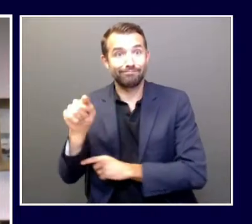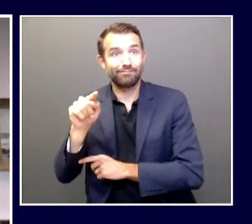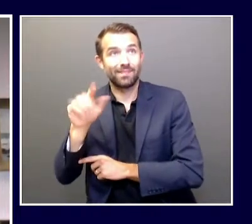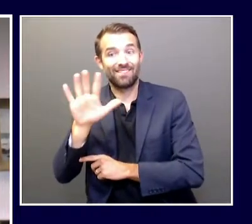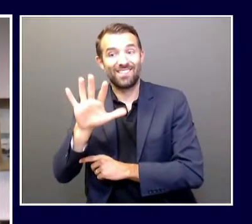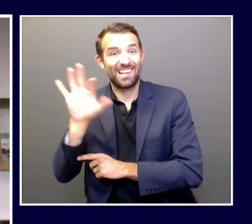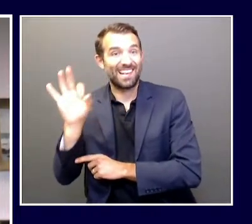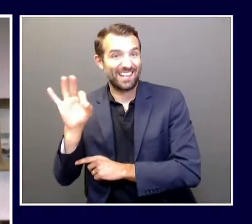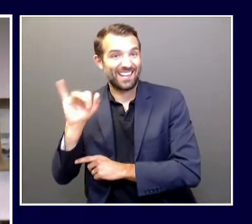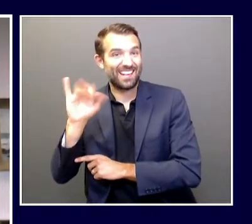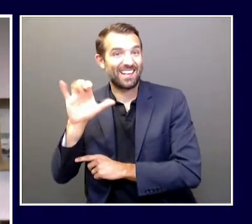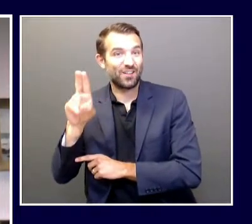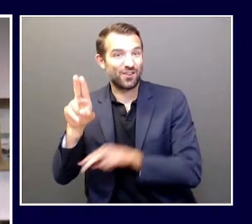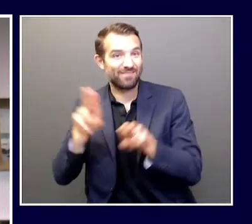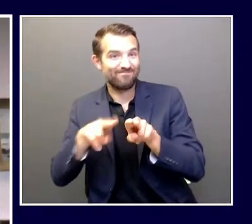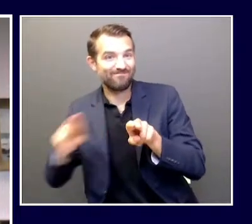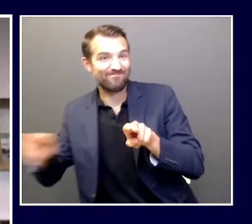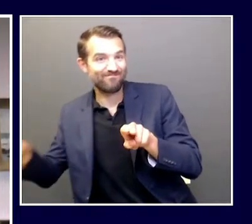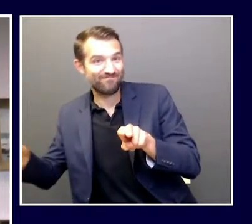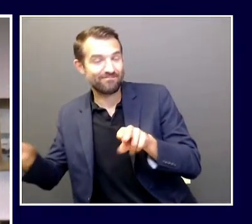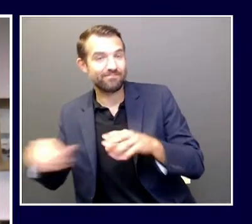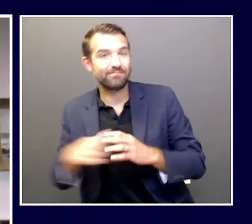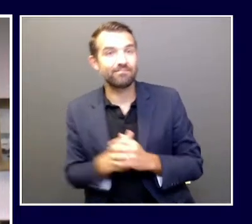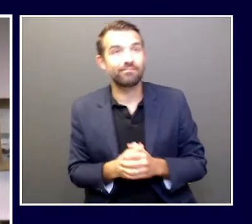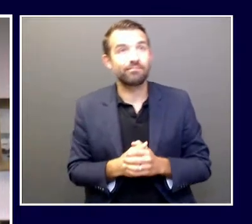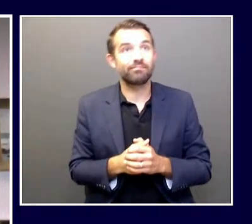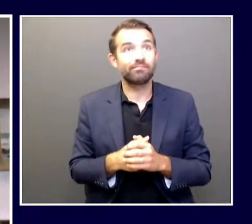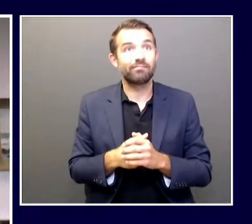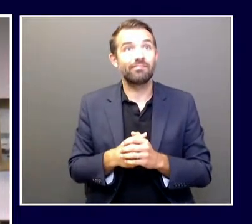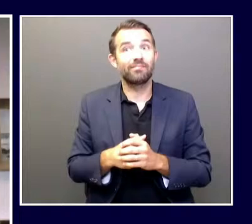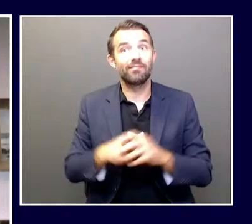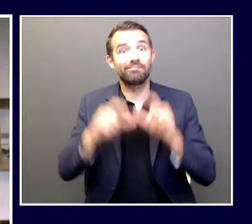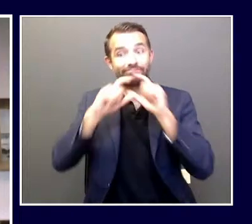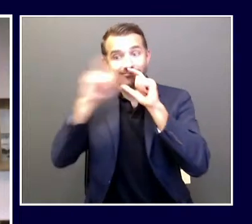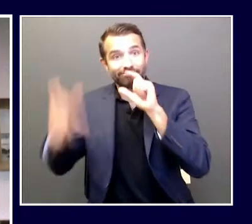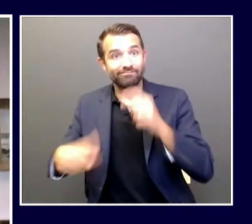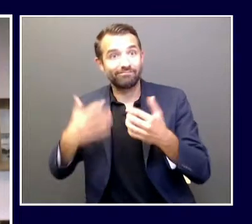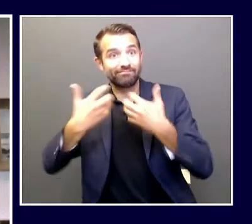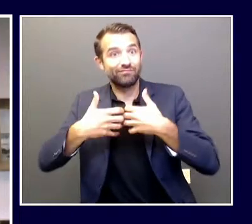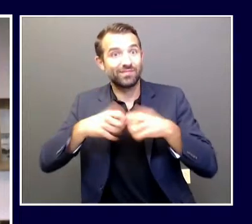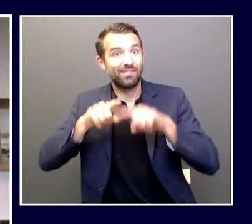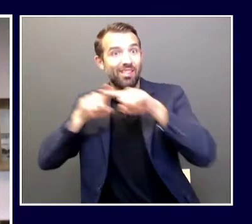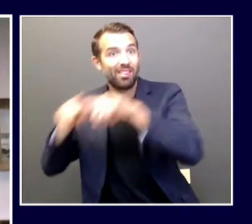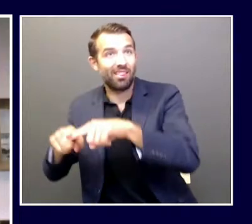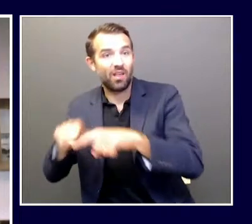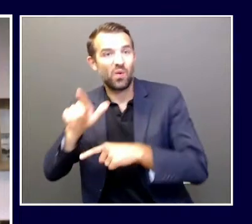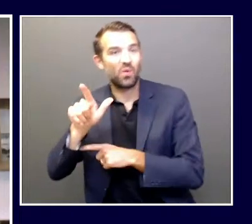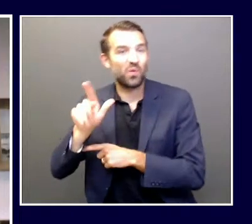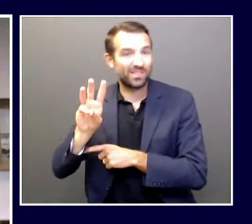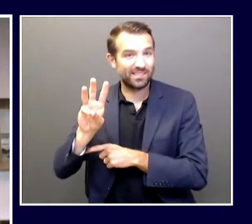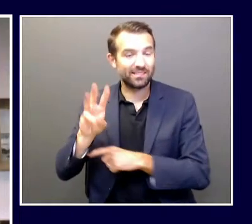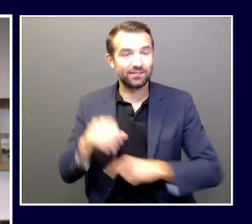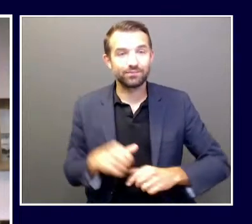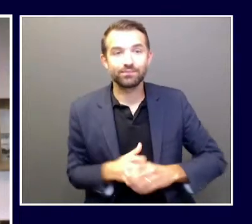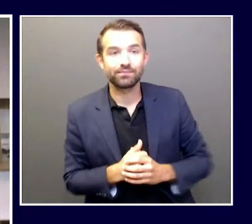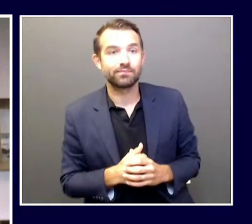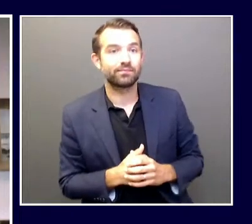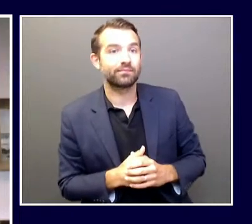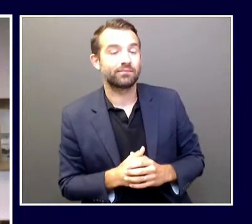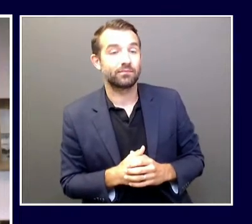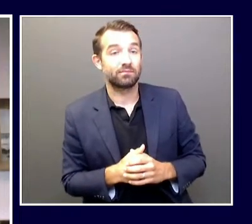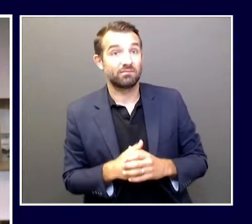and 26 of them are on a ventilator. Let me pause for a moment to put those numbers in